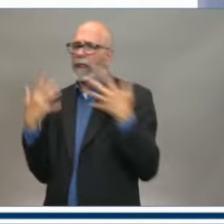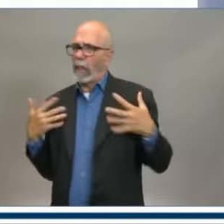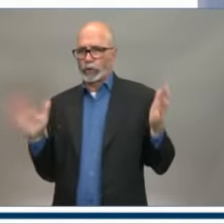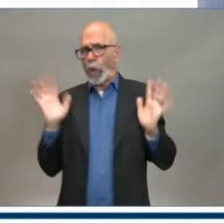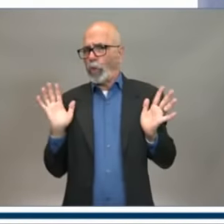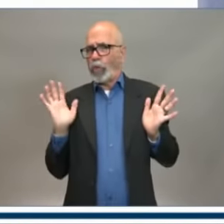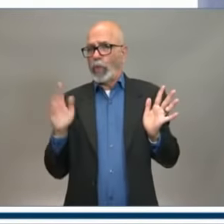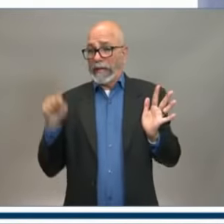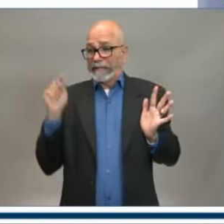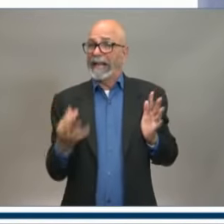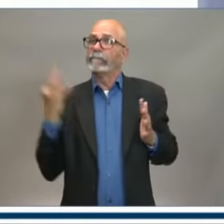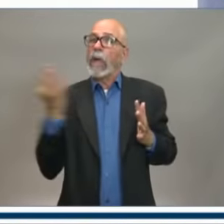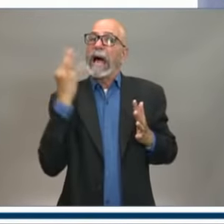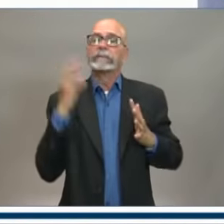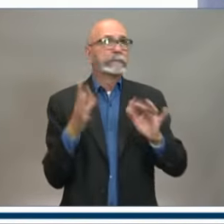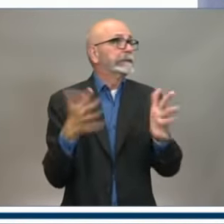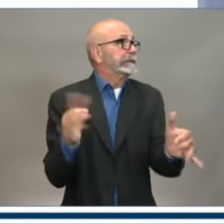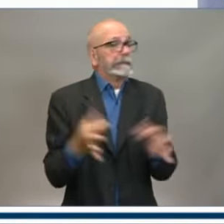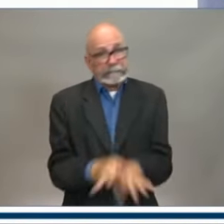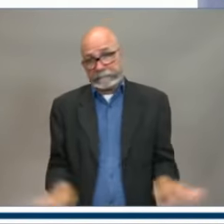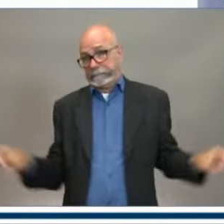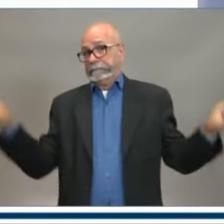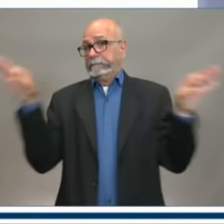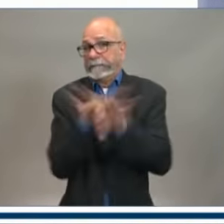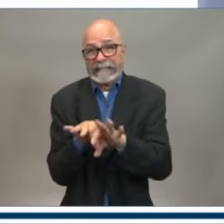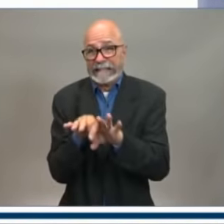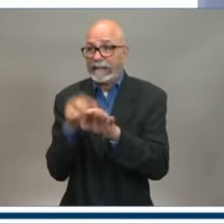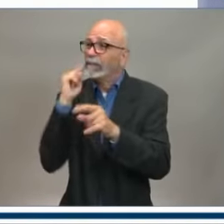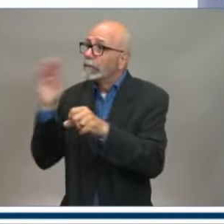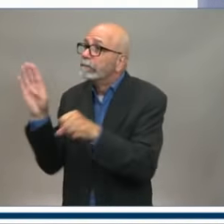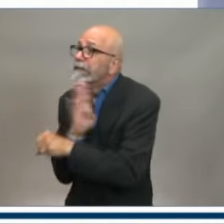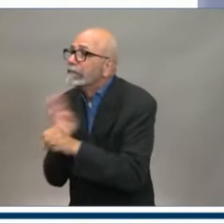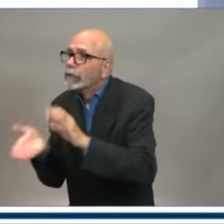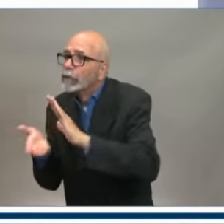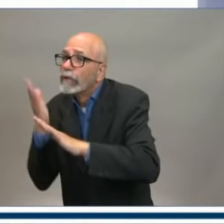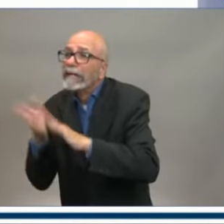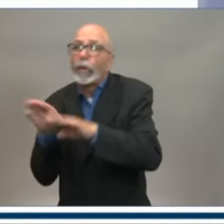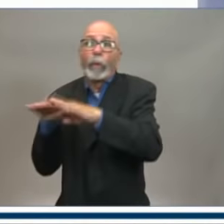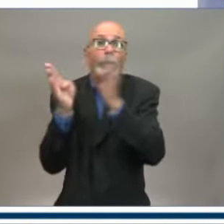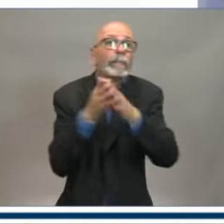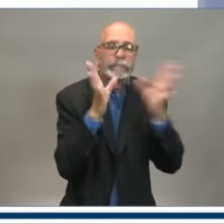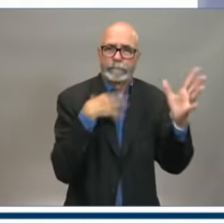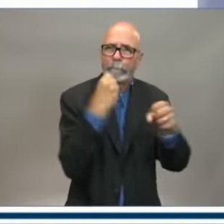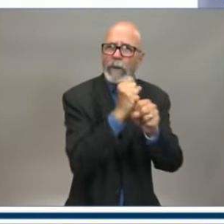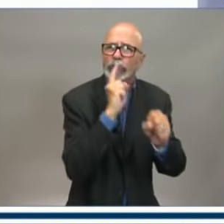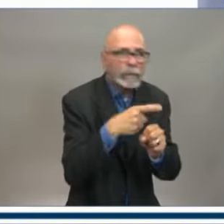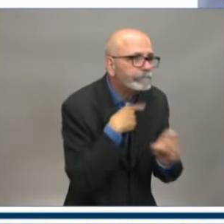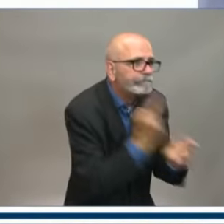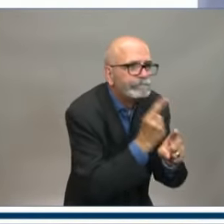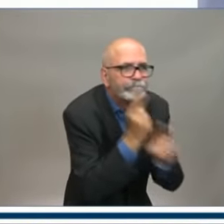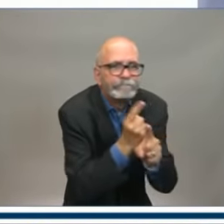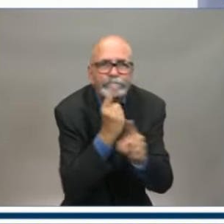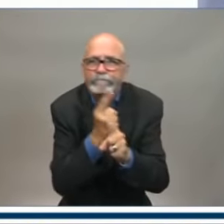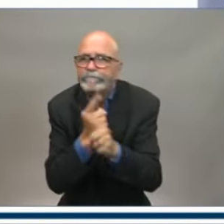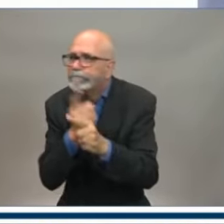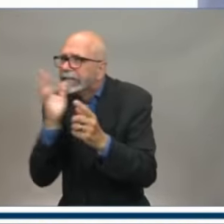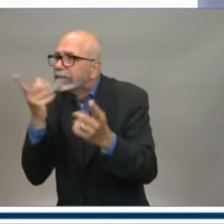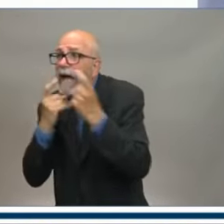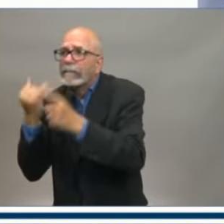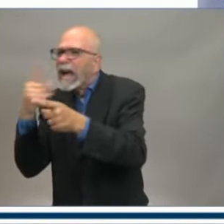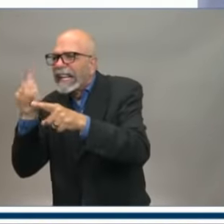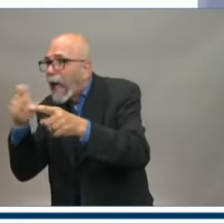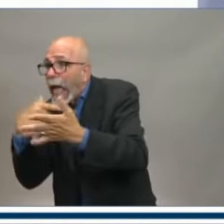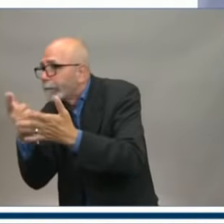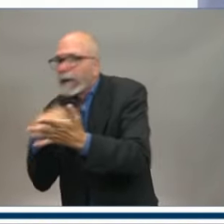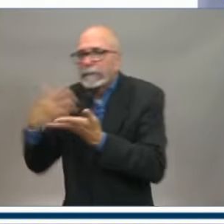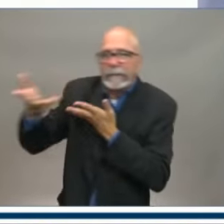Scotians, and we want to continue to make sure that we're answering those questions at the same time, focusing and